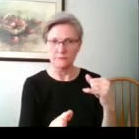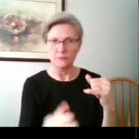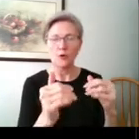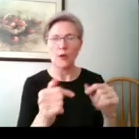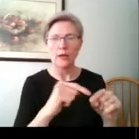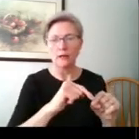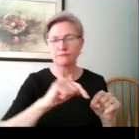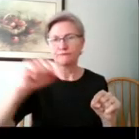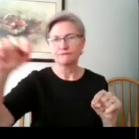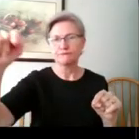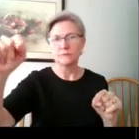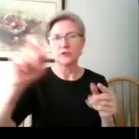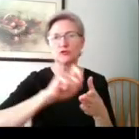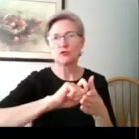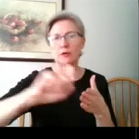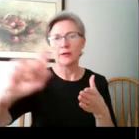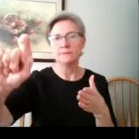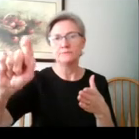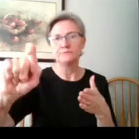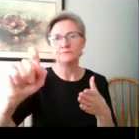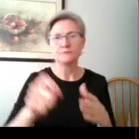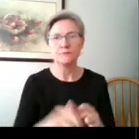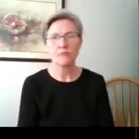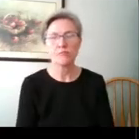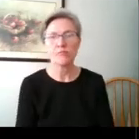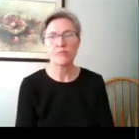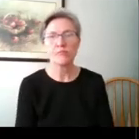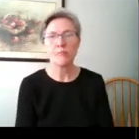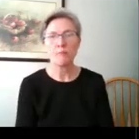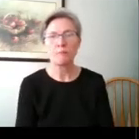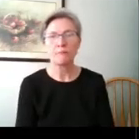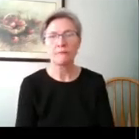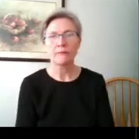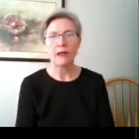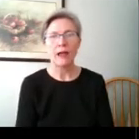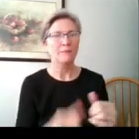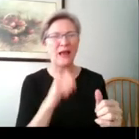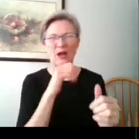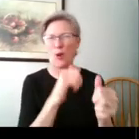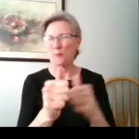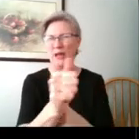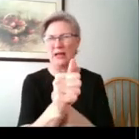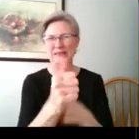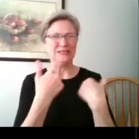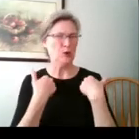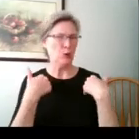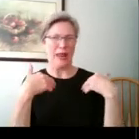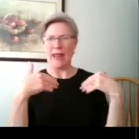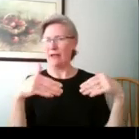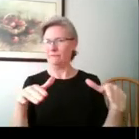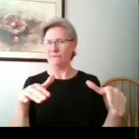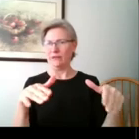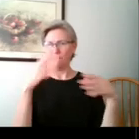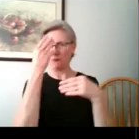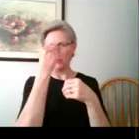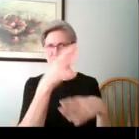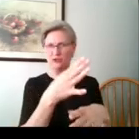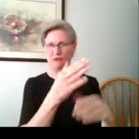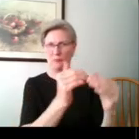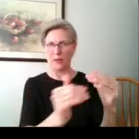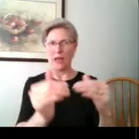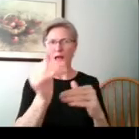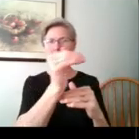and put a line through my data, right? I'm not going to extend it past my data because I don't have any information there. And actually, you know